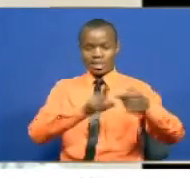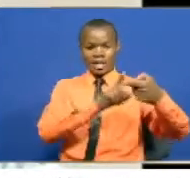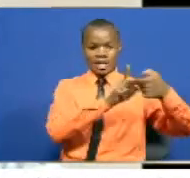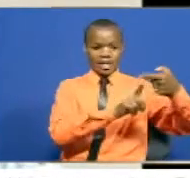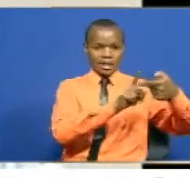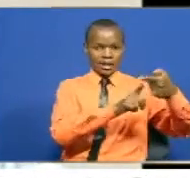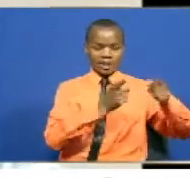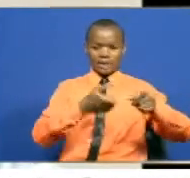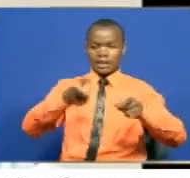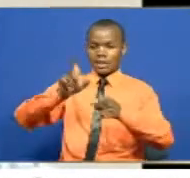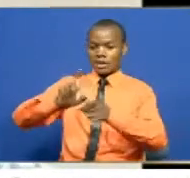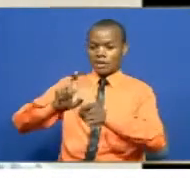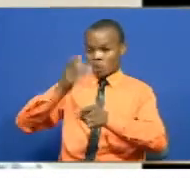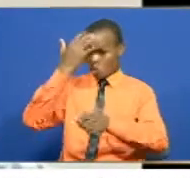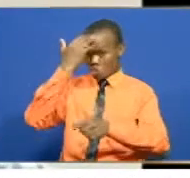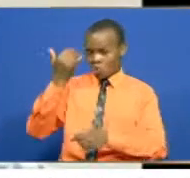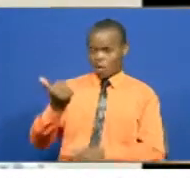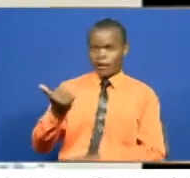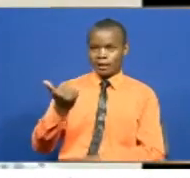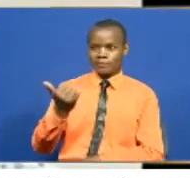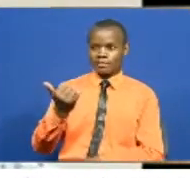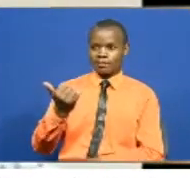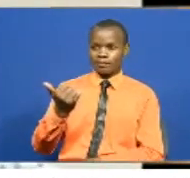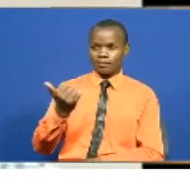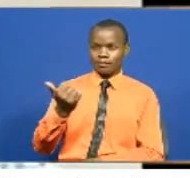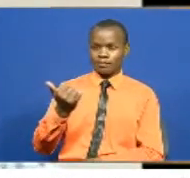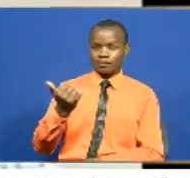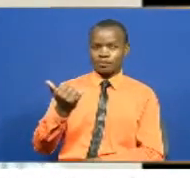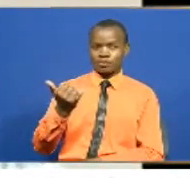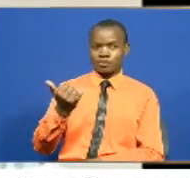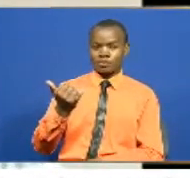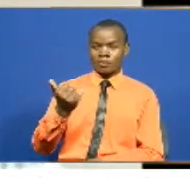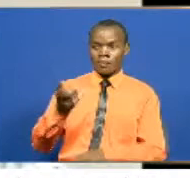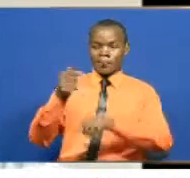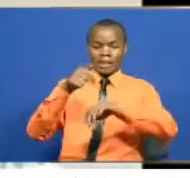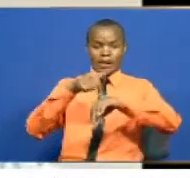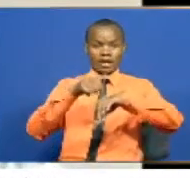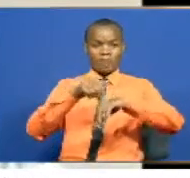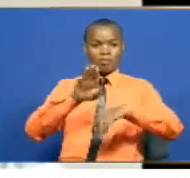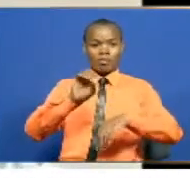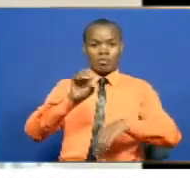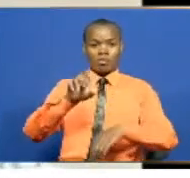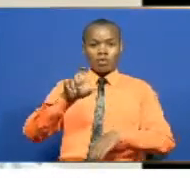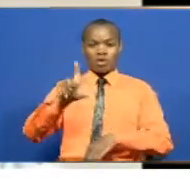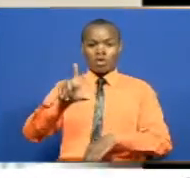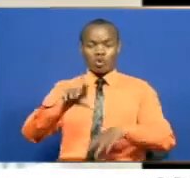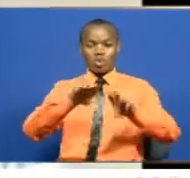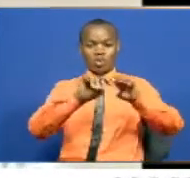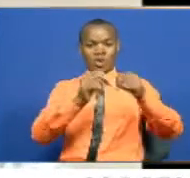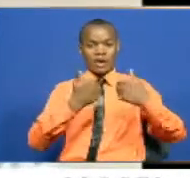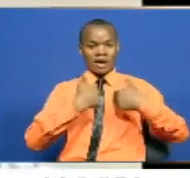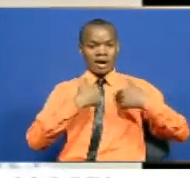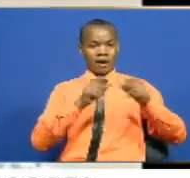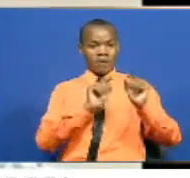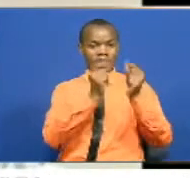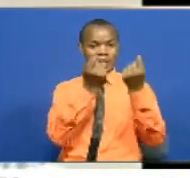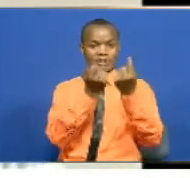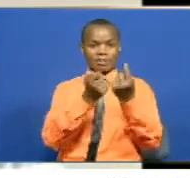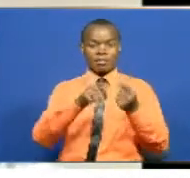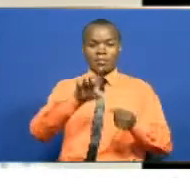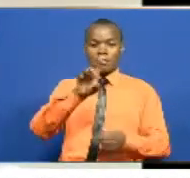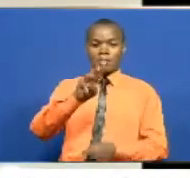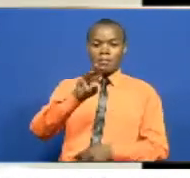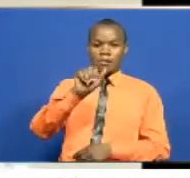because as you see, even in the ball qualifiers, we saw teams from Madagascar, teams